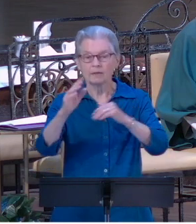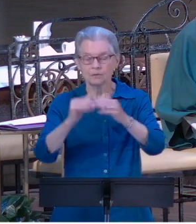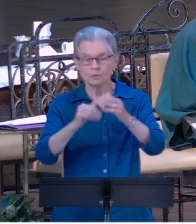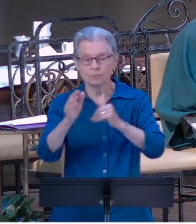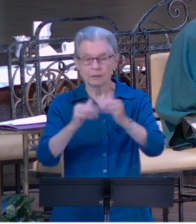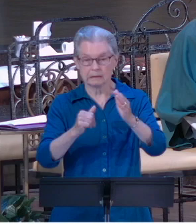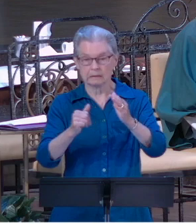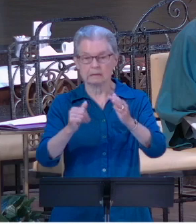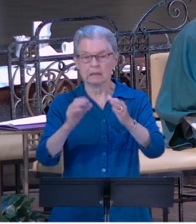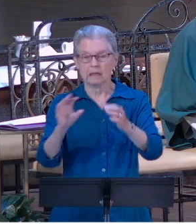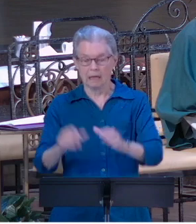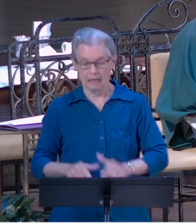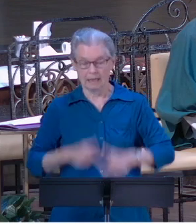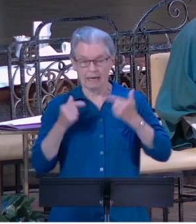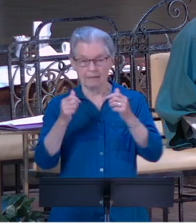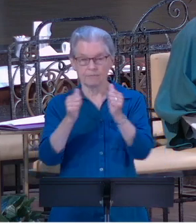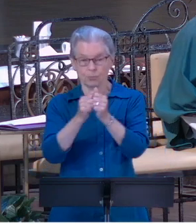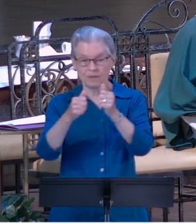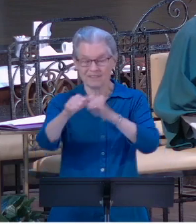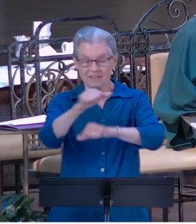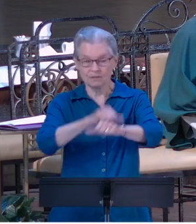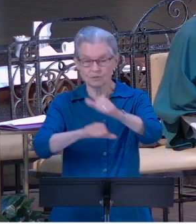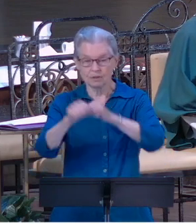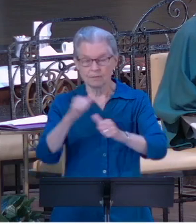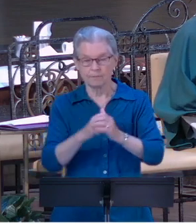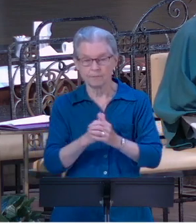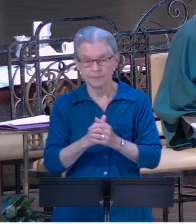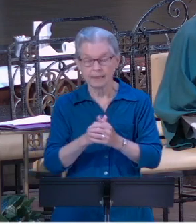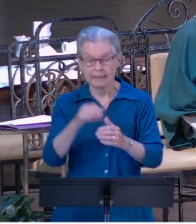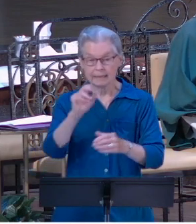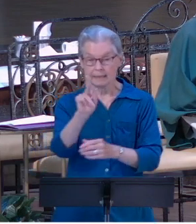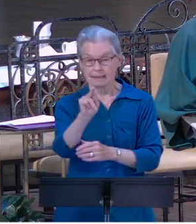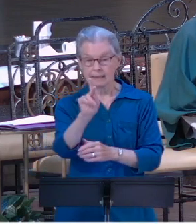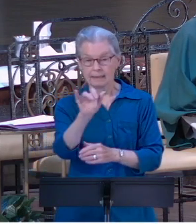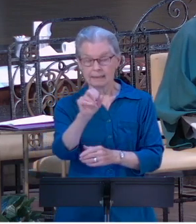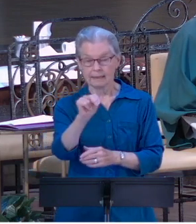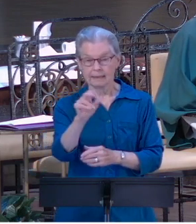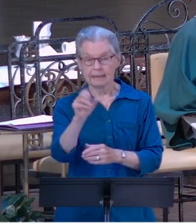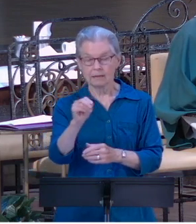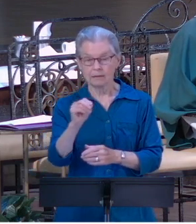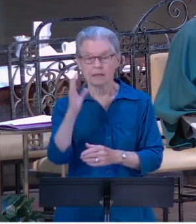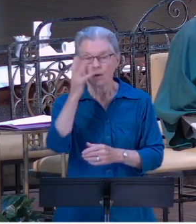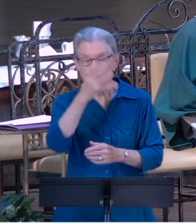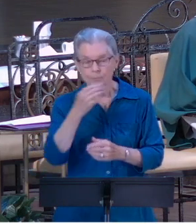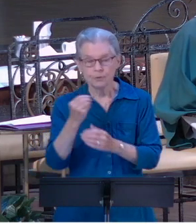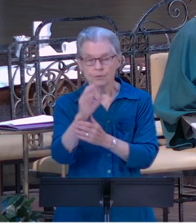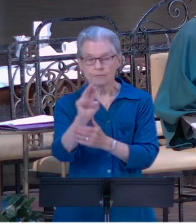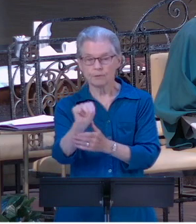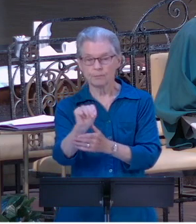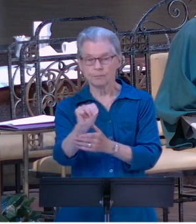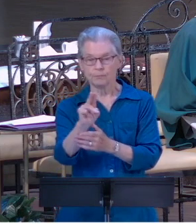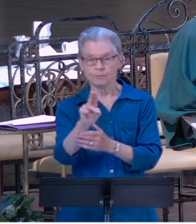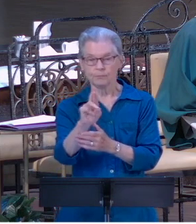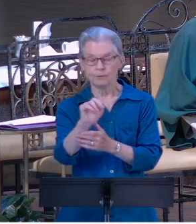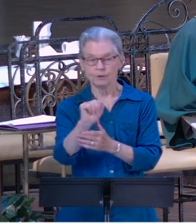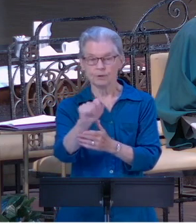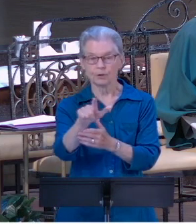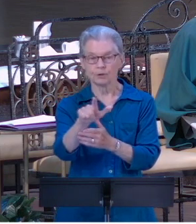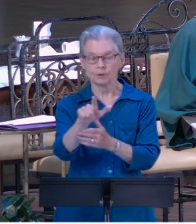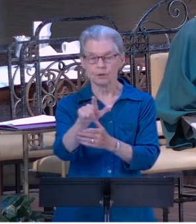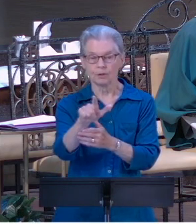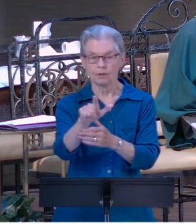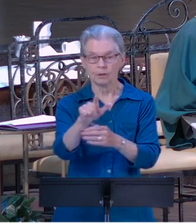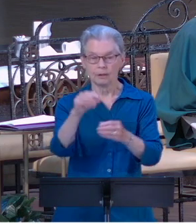At the Kino building in Nogales, Mexico, there is a beautiful mural of the Last Supper in the large common room